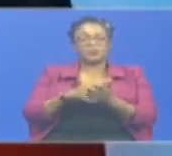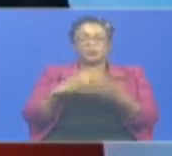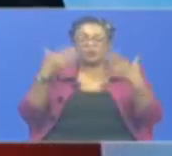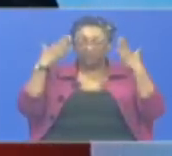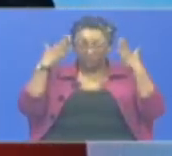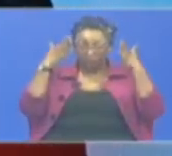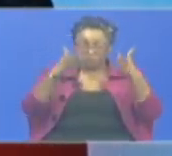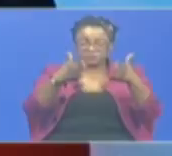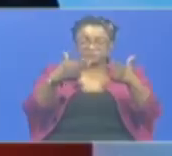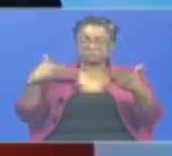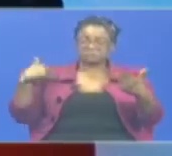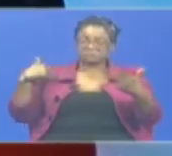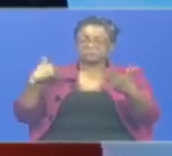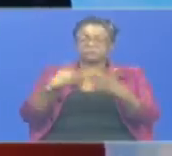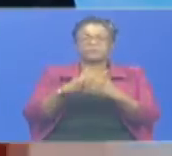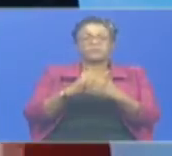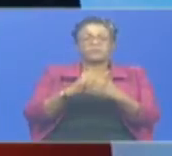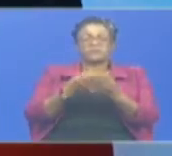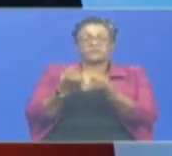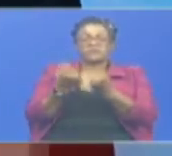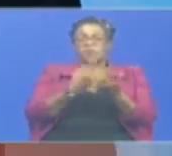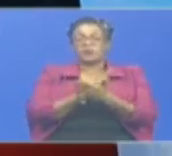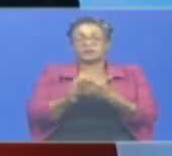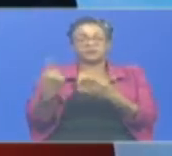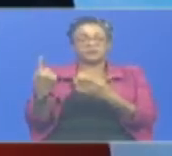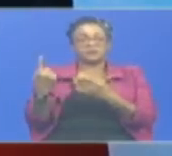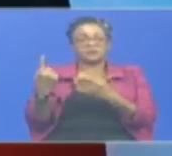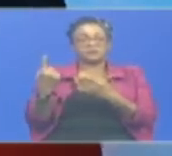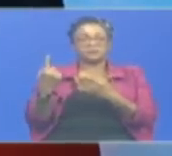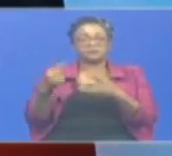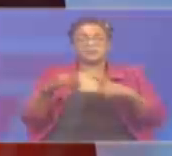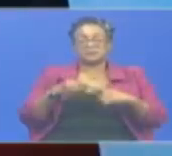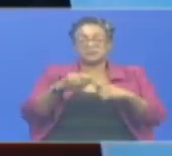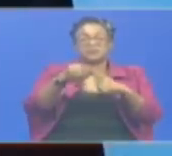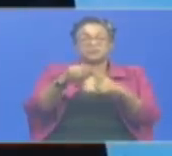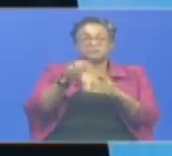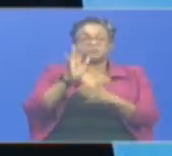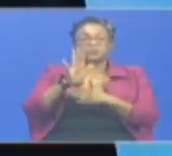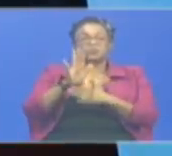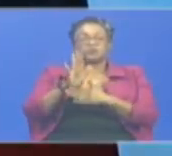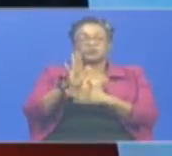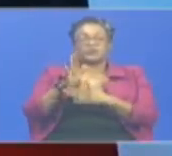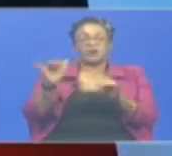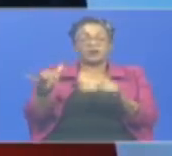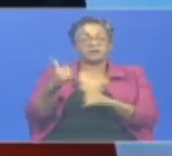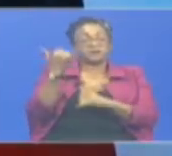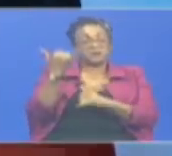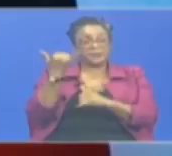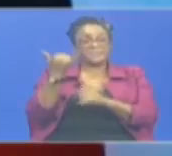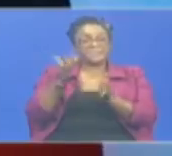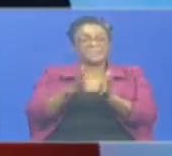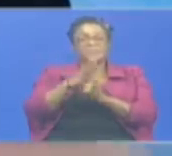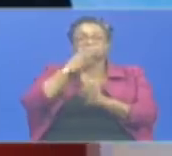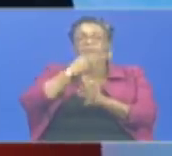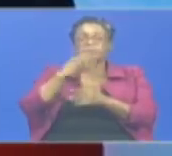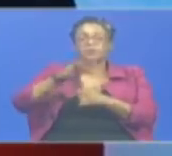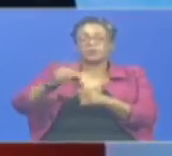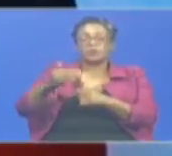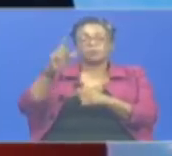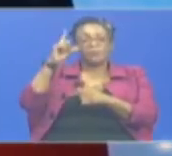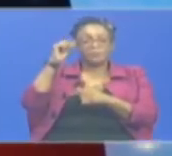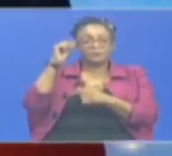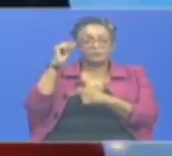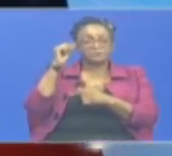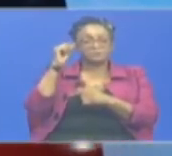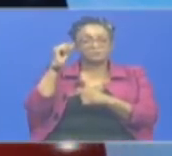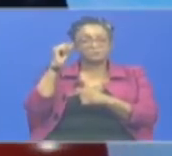in the last couple of weeks, especially the communities of Eastleigh and Old Town Mombasa,